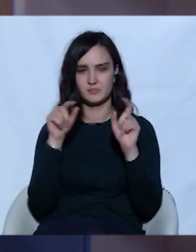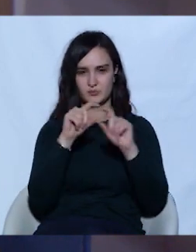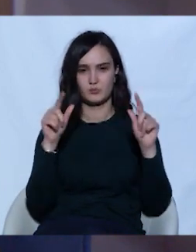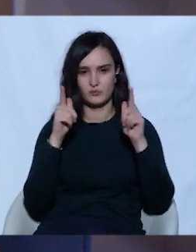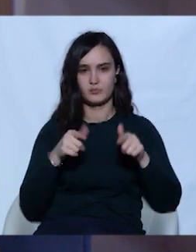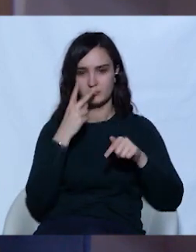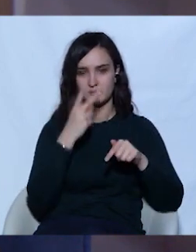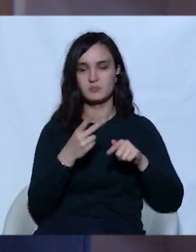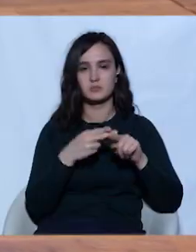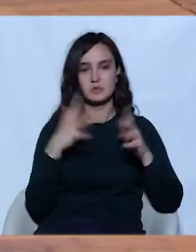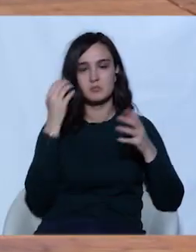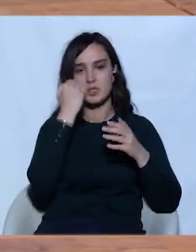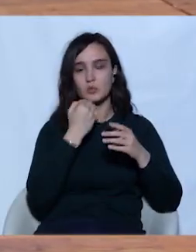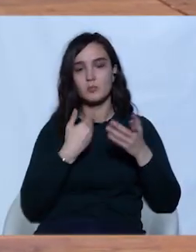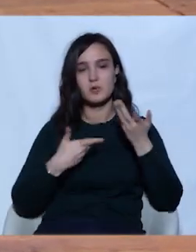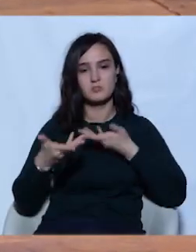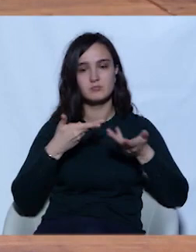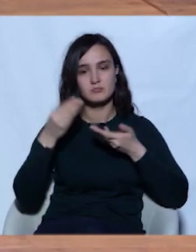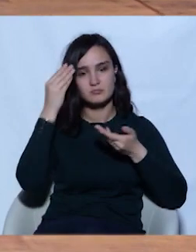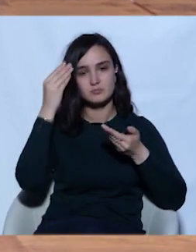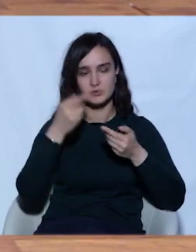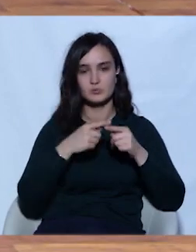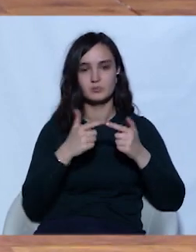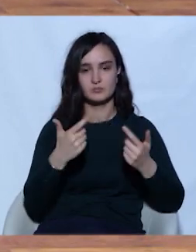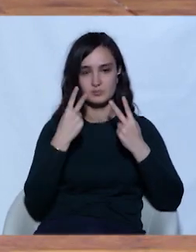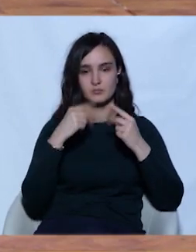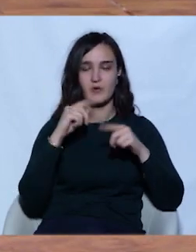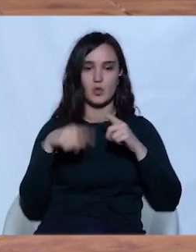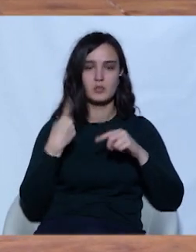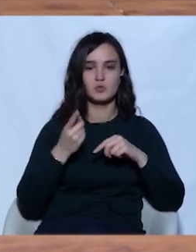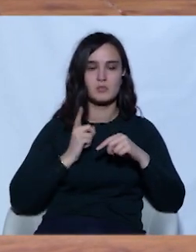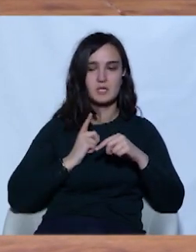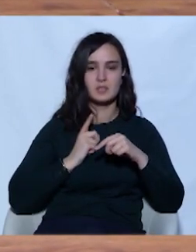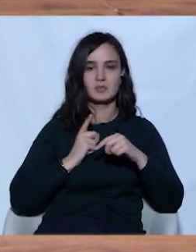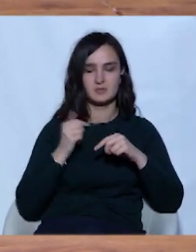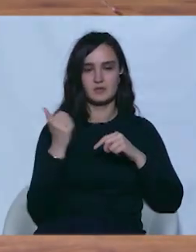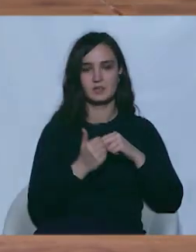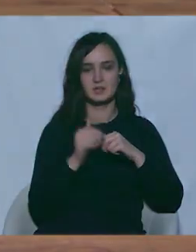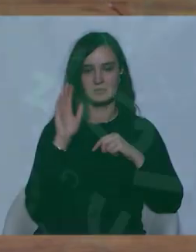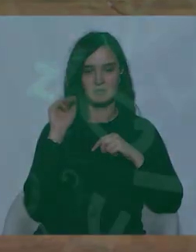Emma, and we'll see you all next week. Bye, everyone. See you again next week.